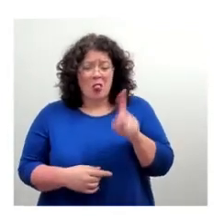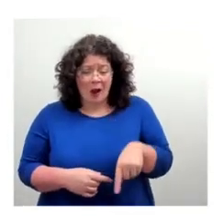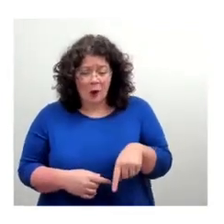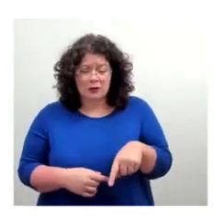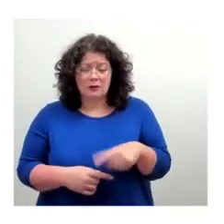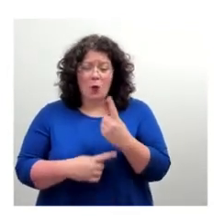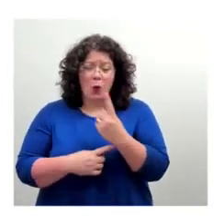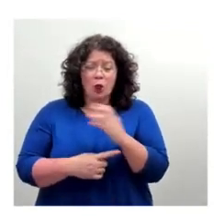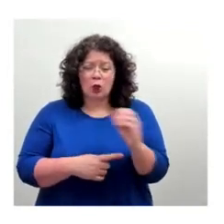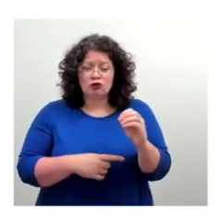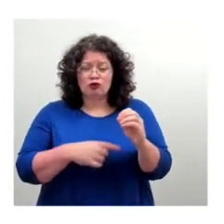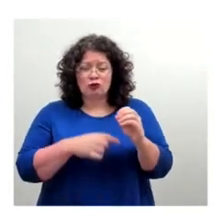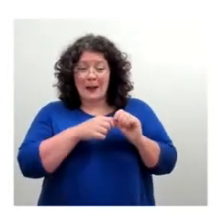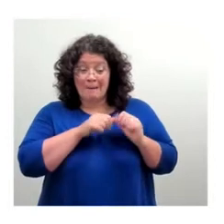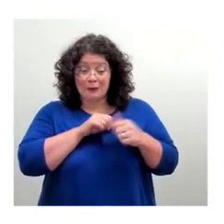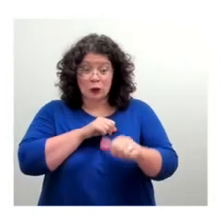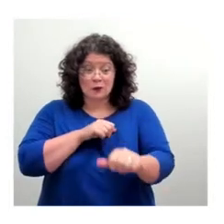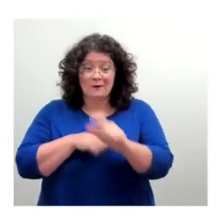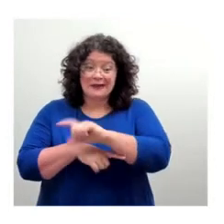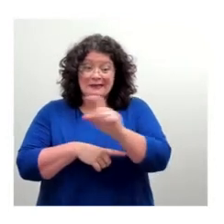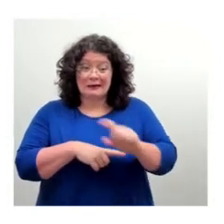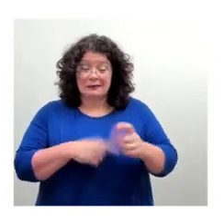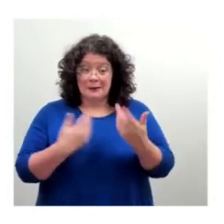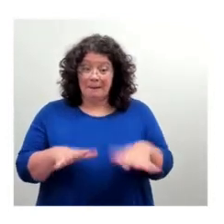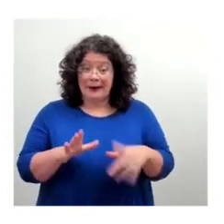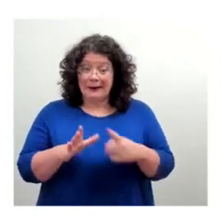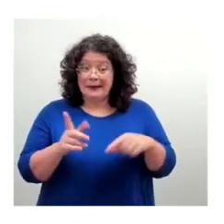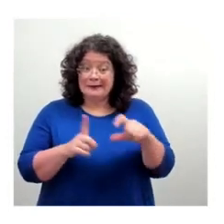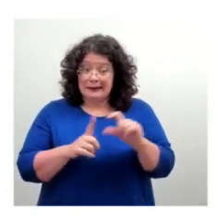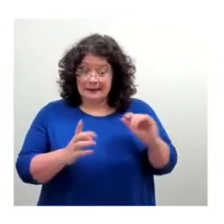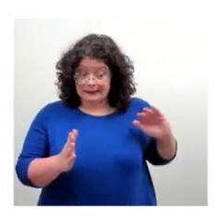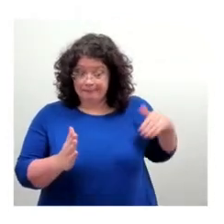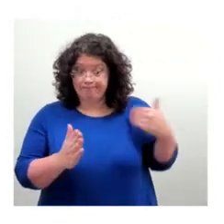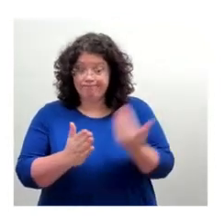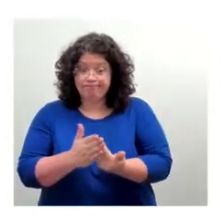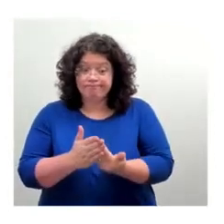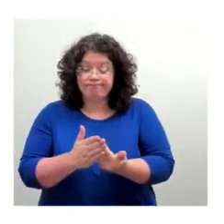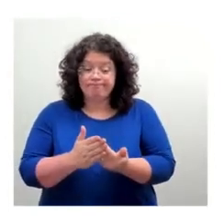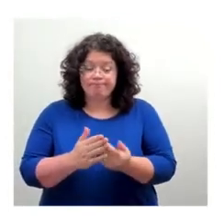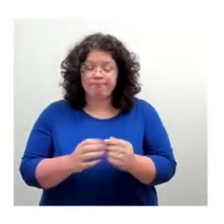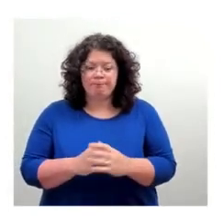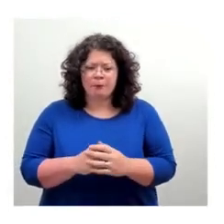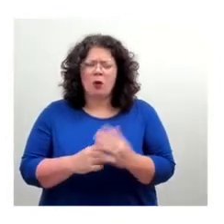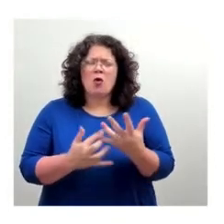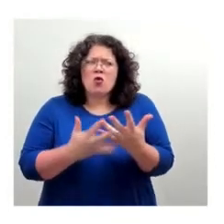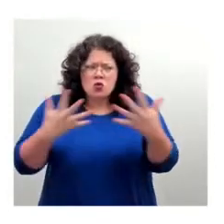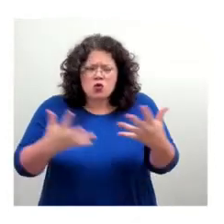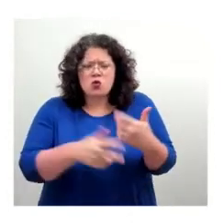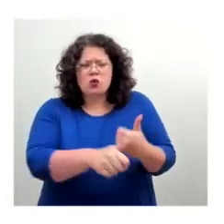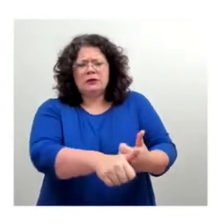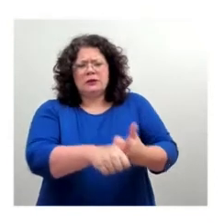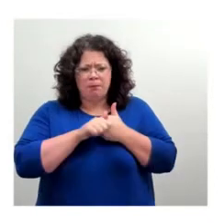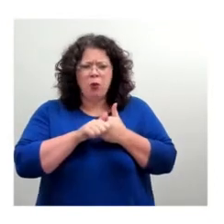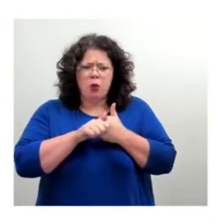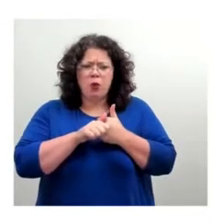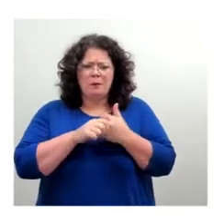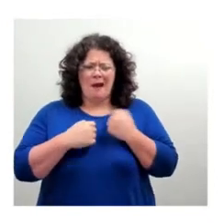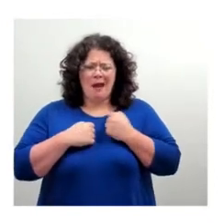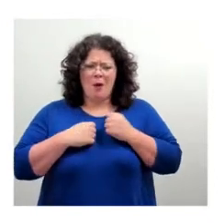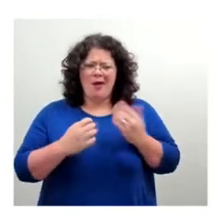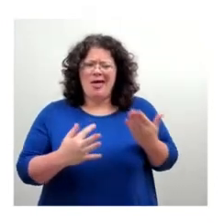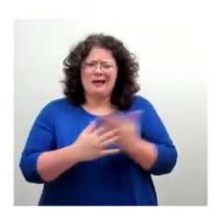by our access service provider, Red Bee Media. So right at the start of lockdown, they moved pretty much their entire production workflows,